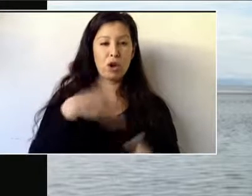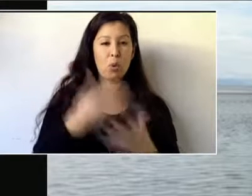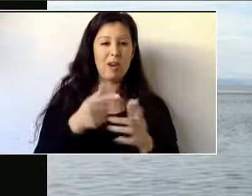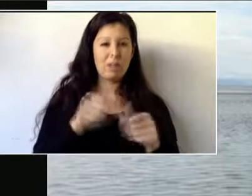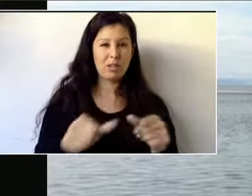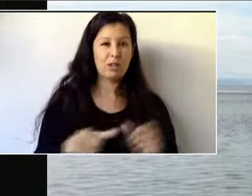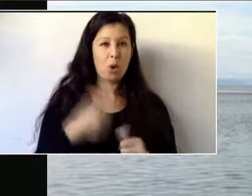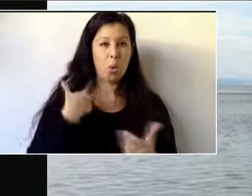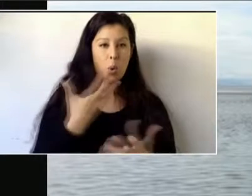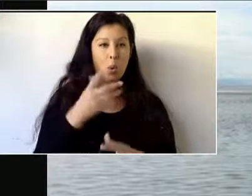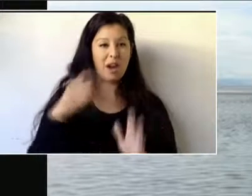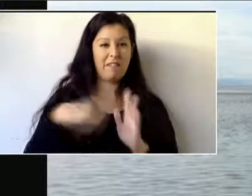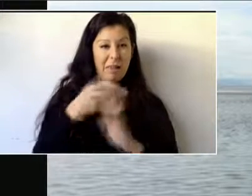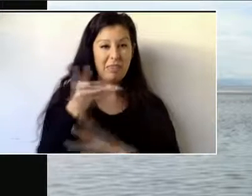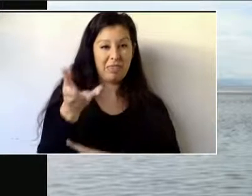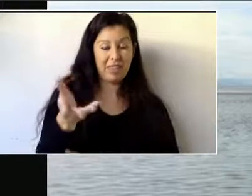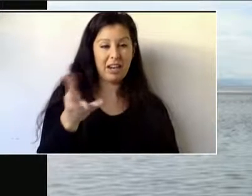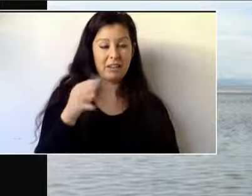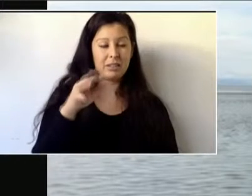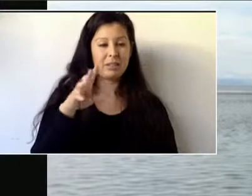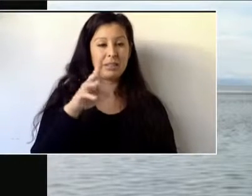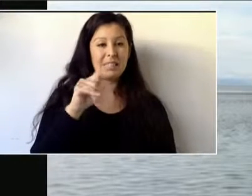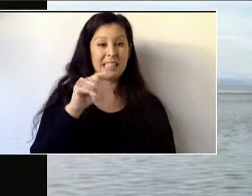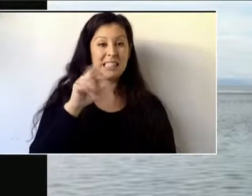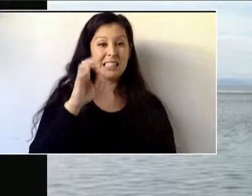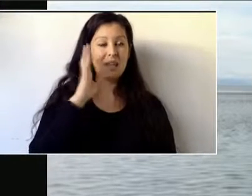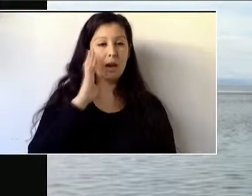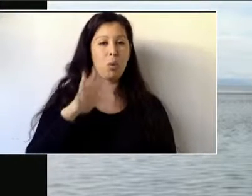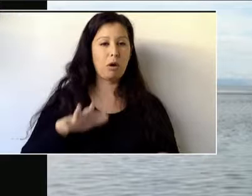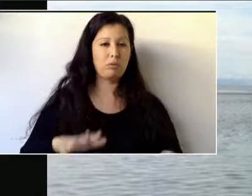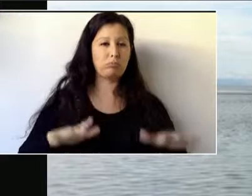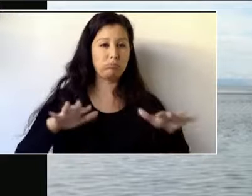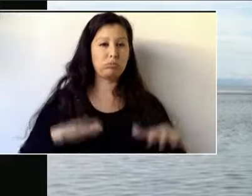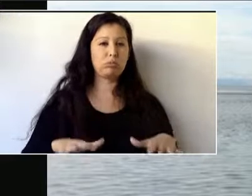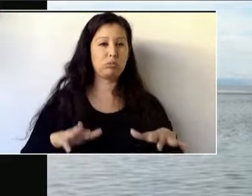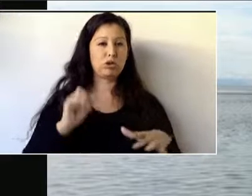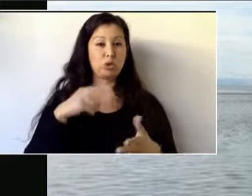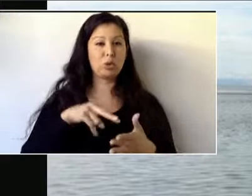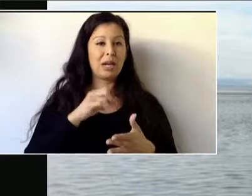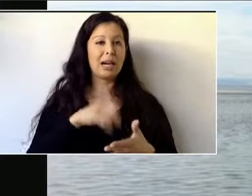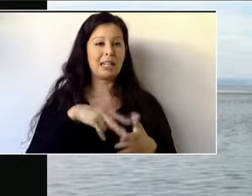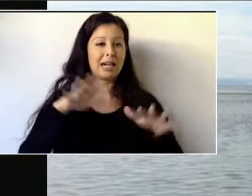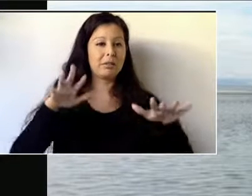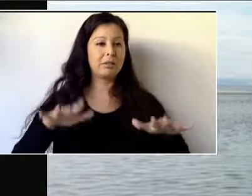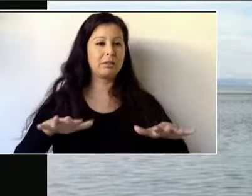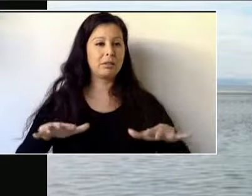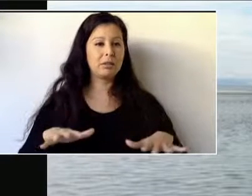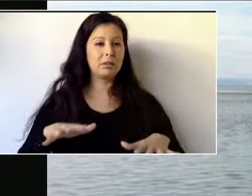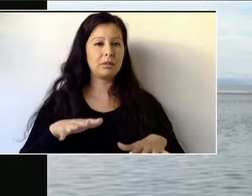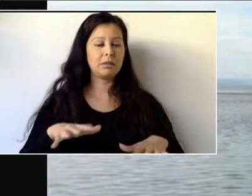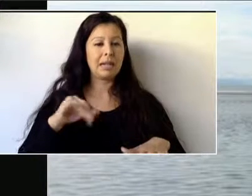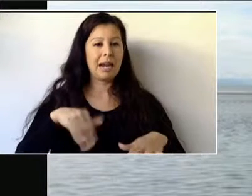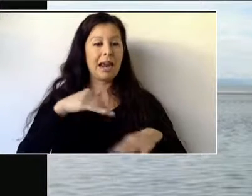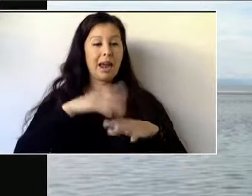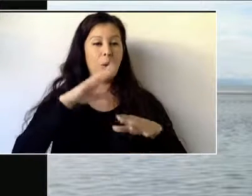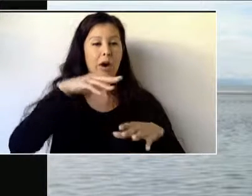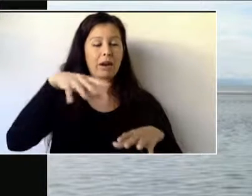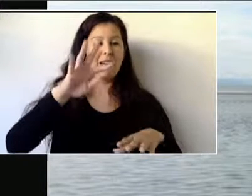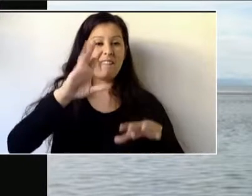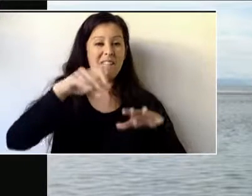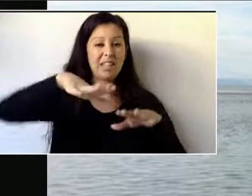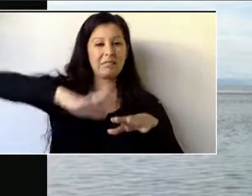So by the time we got to the site that we wanted to shoot at, the tide would have moved out enough so the dancers could dance in it at ankle level. So just lots